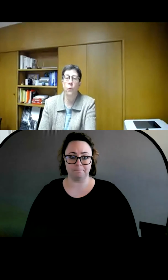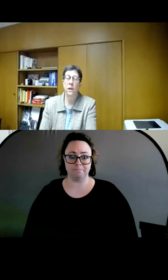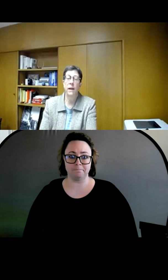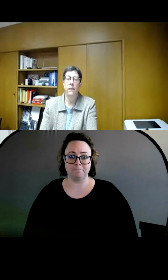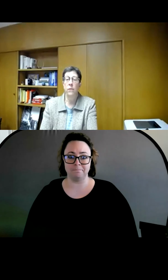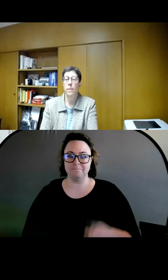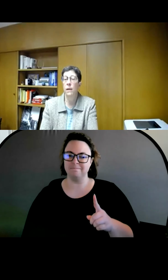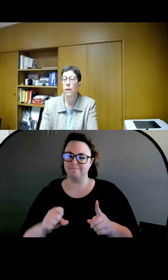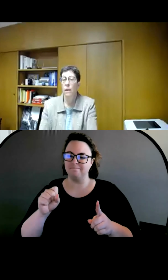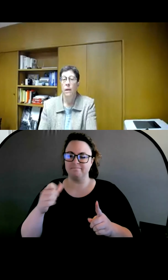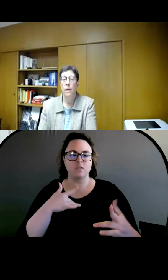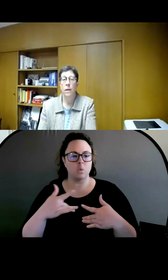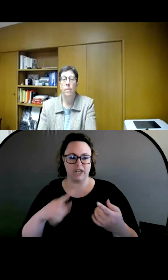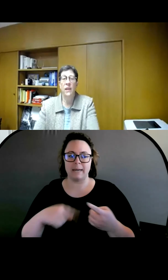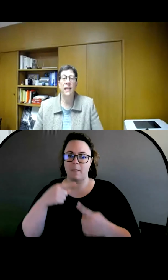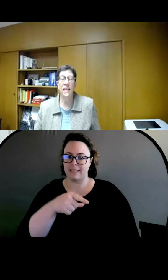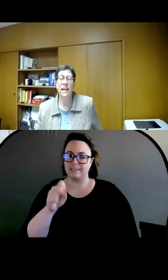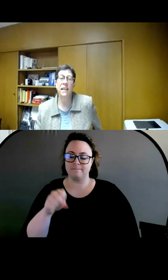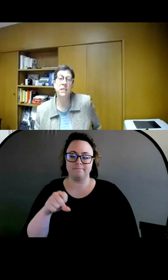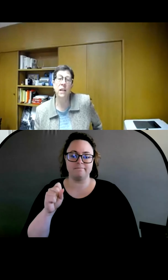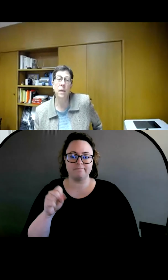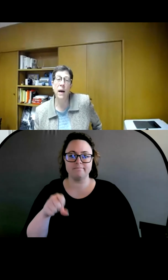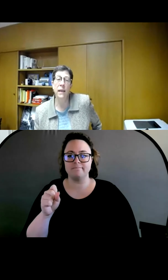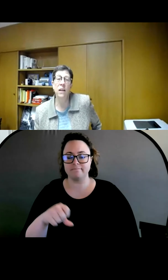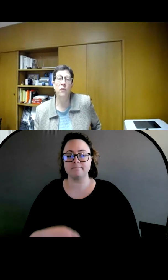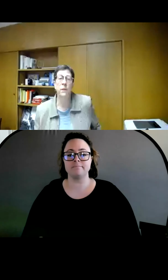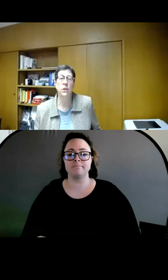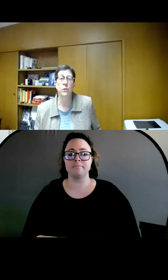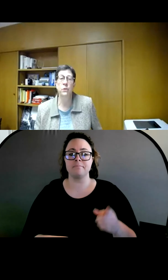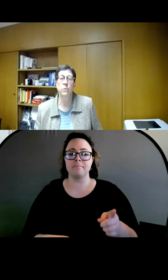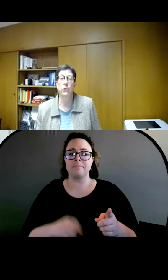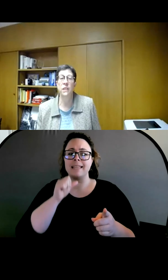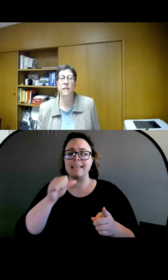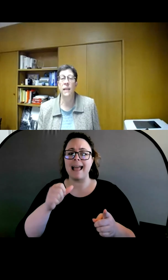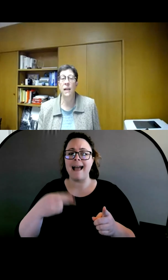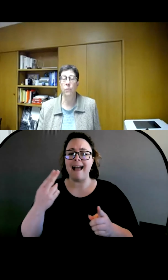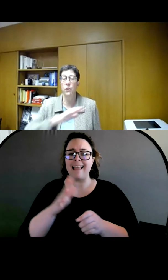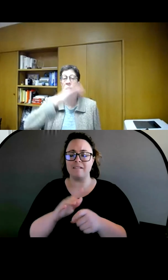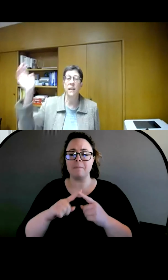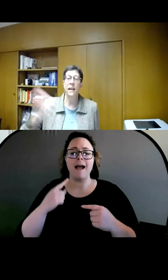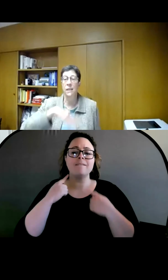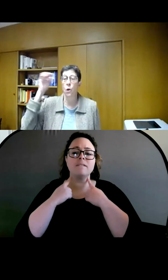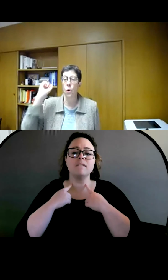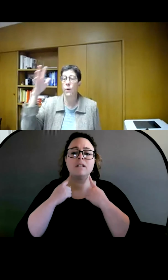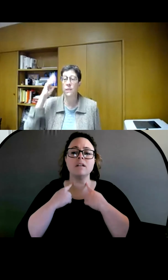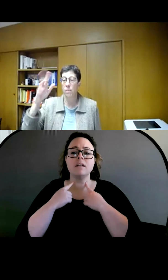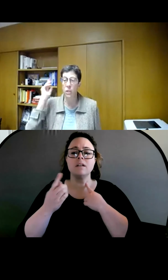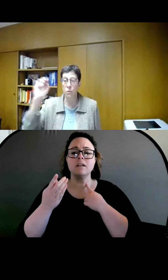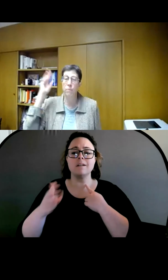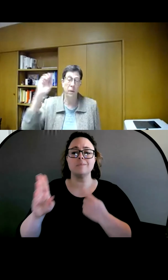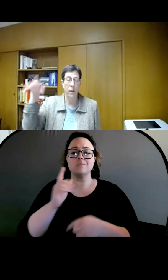Yeah, we're worried about this, man. It isn't up high enough, but there's also some bruising on the neck. Bruising on the neck is